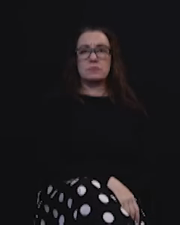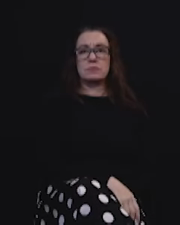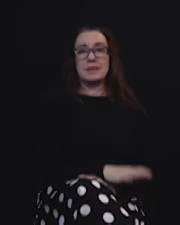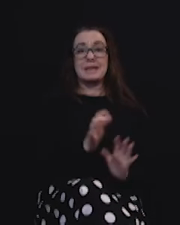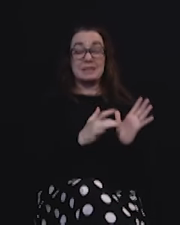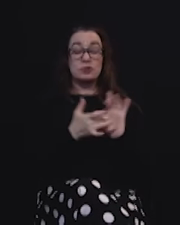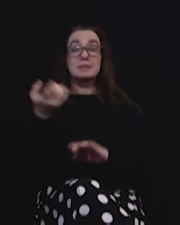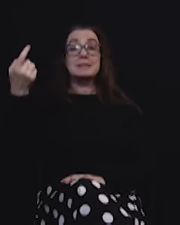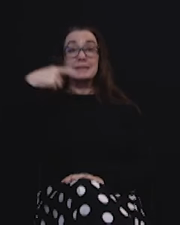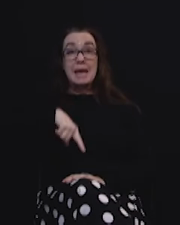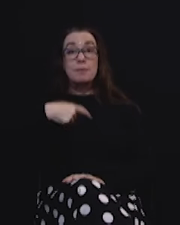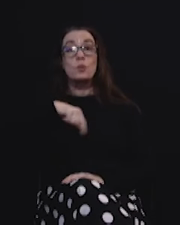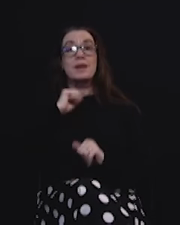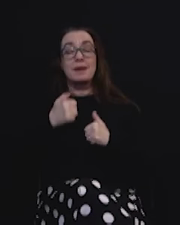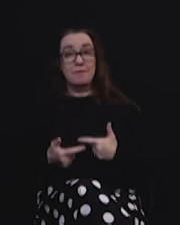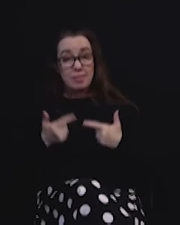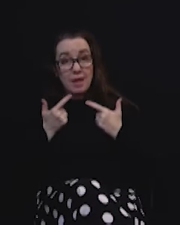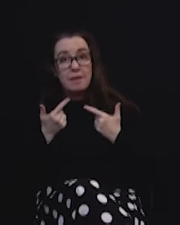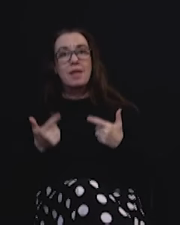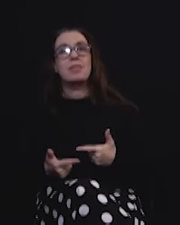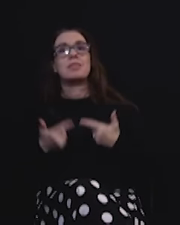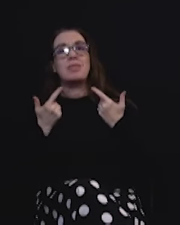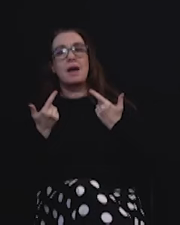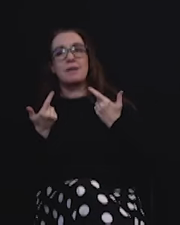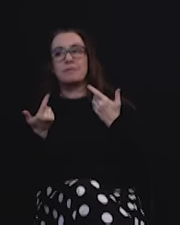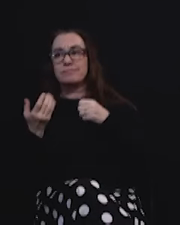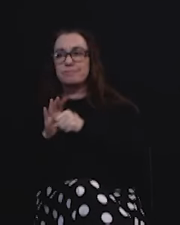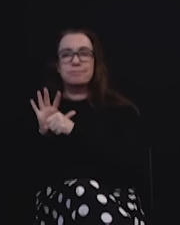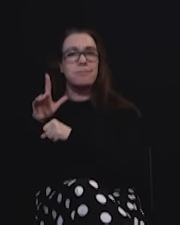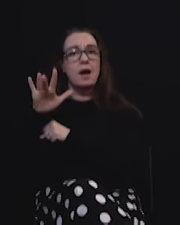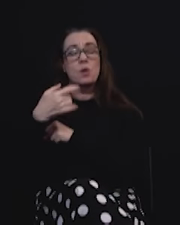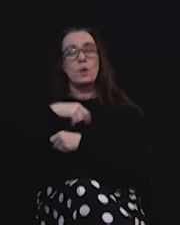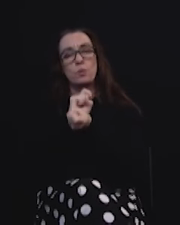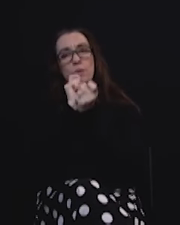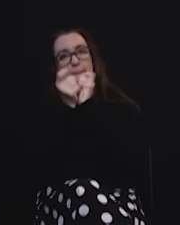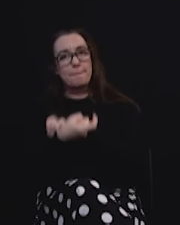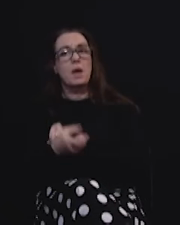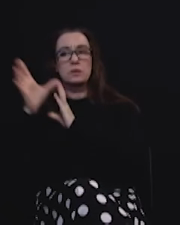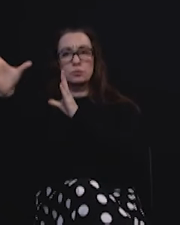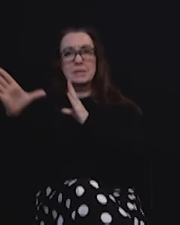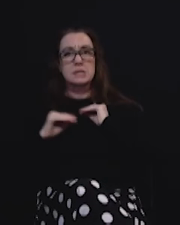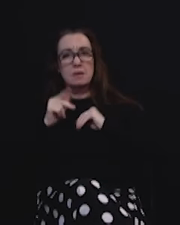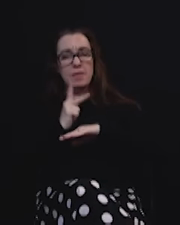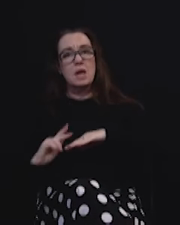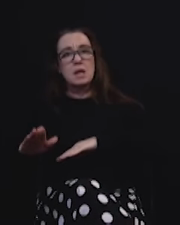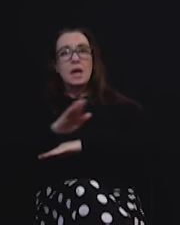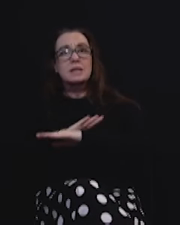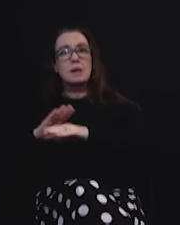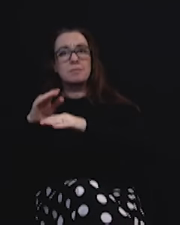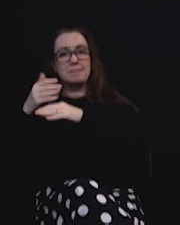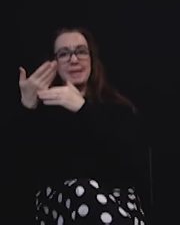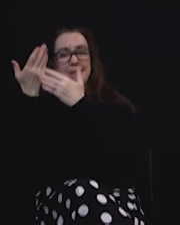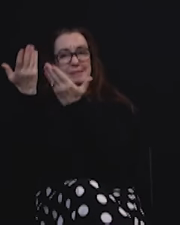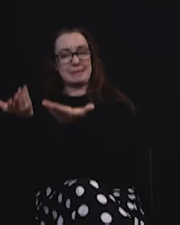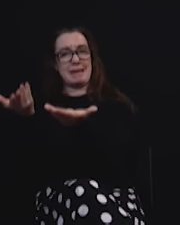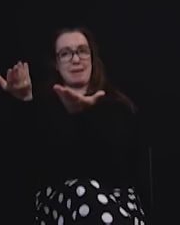Jesus came that we might have life and life abundant, that we might repent and receive the kingdom that is at hand.